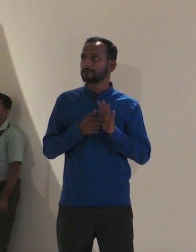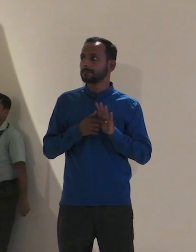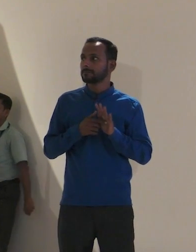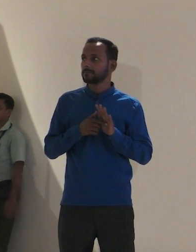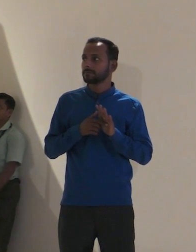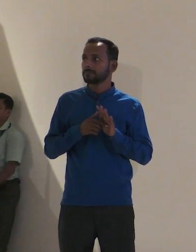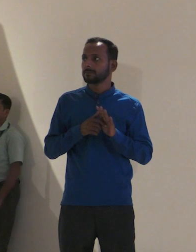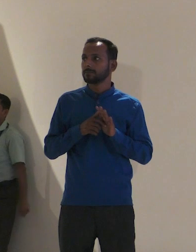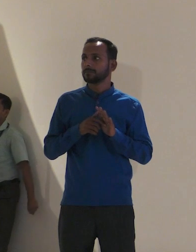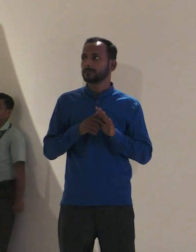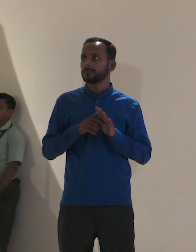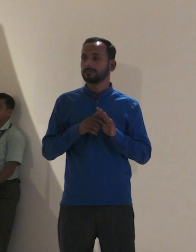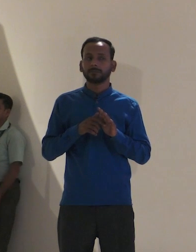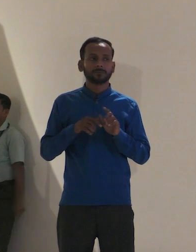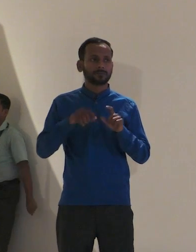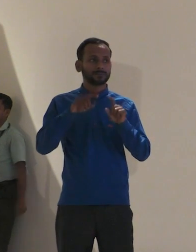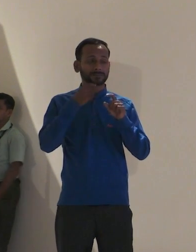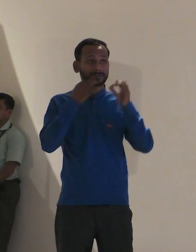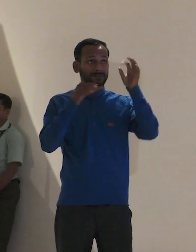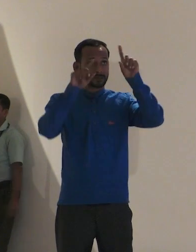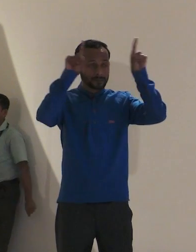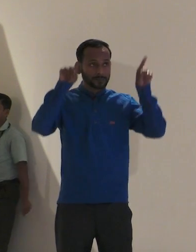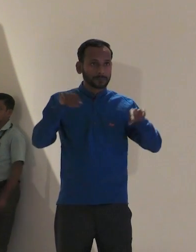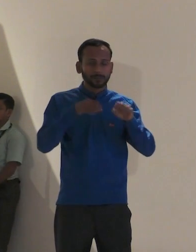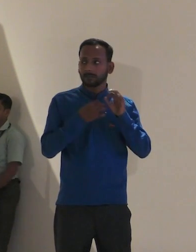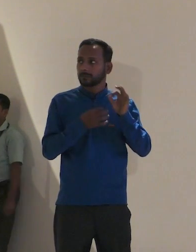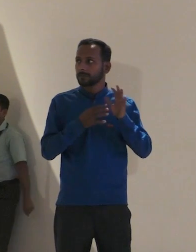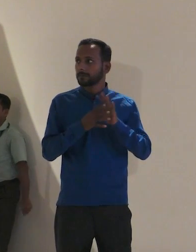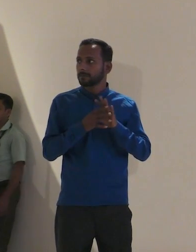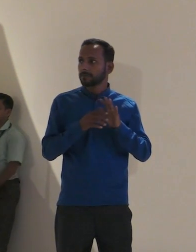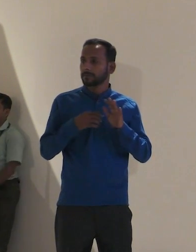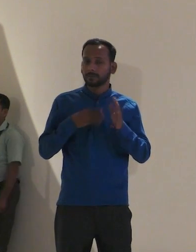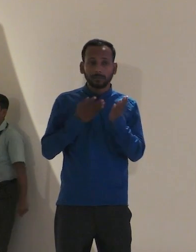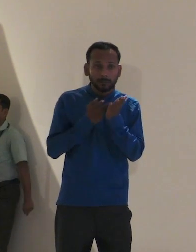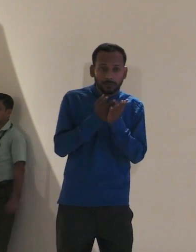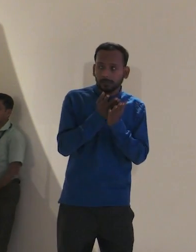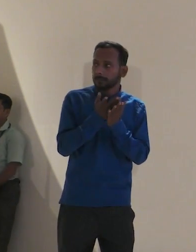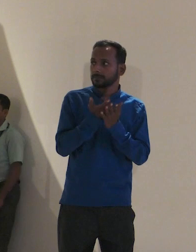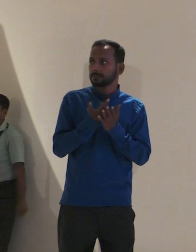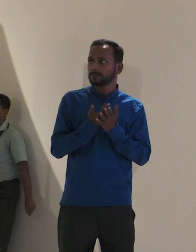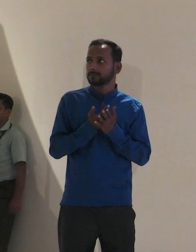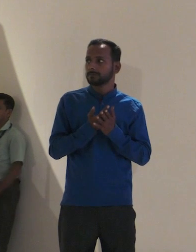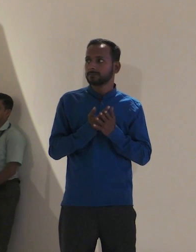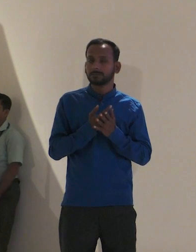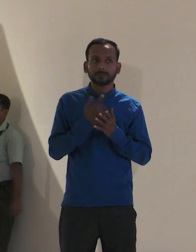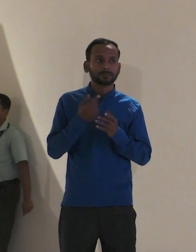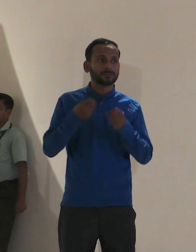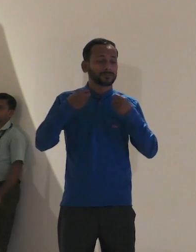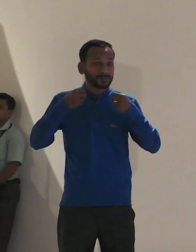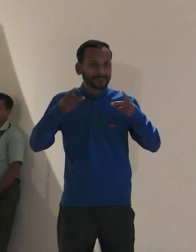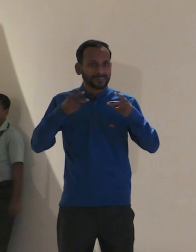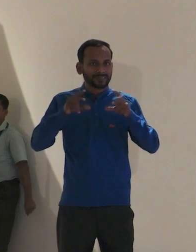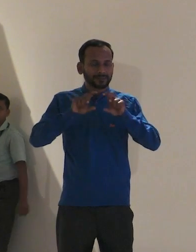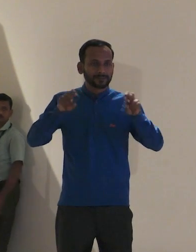Beyond the mirror boxes, would there have been another way to highlight that aspect